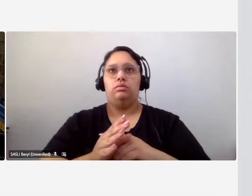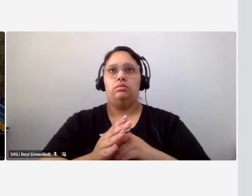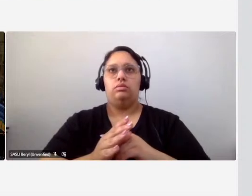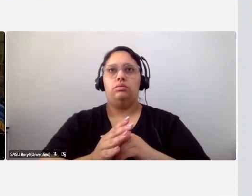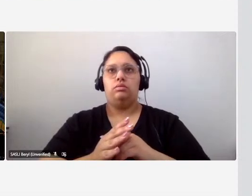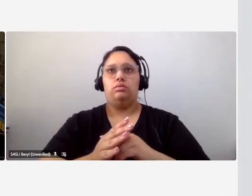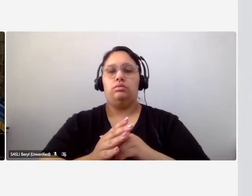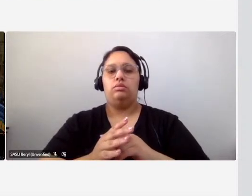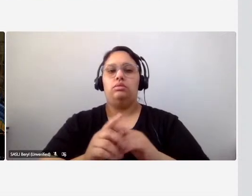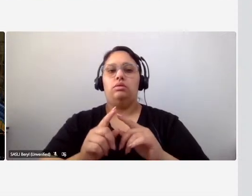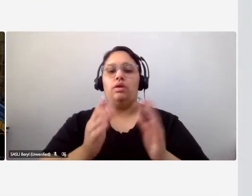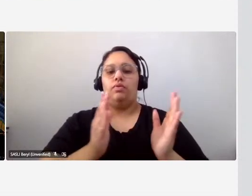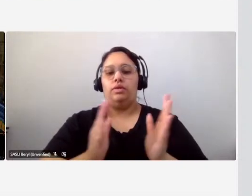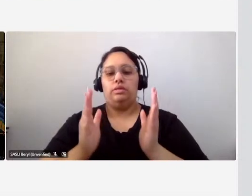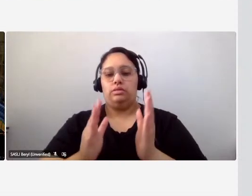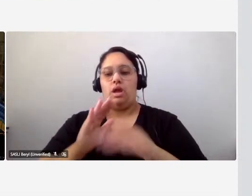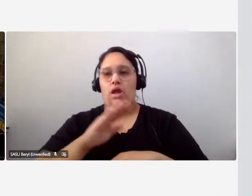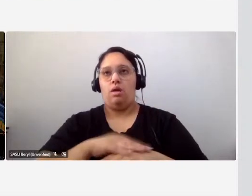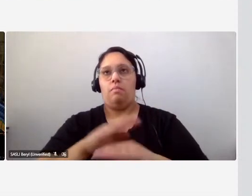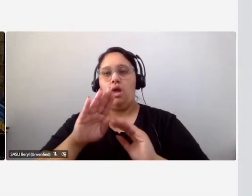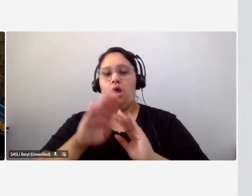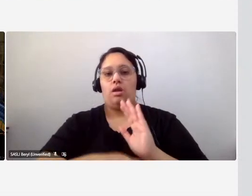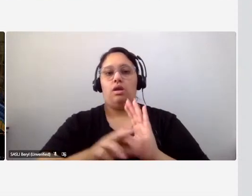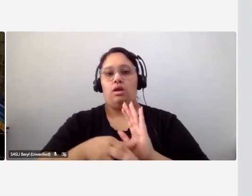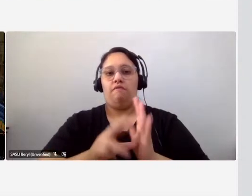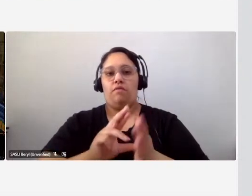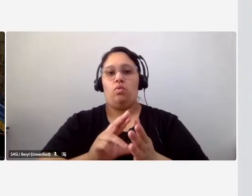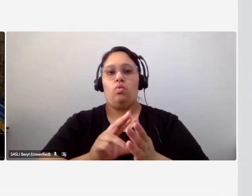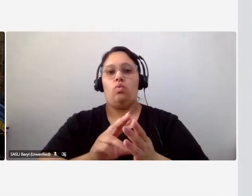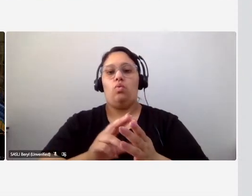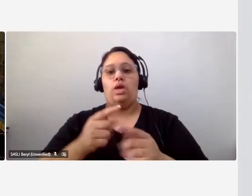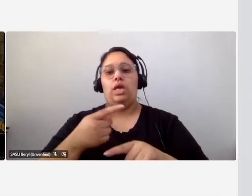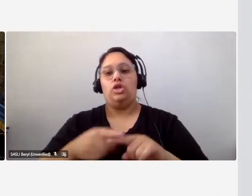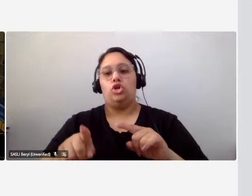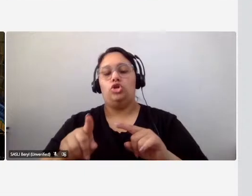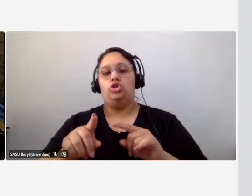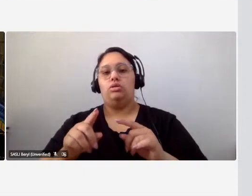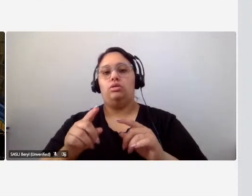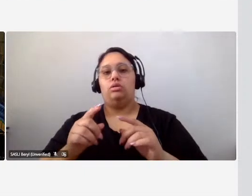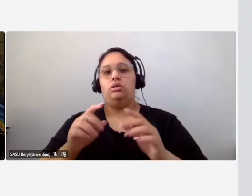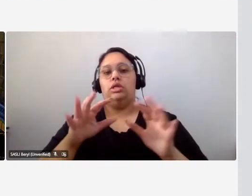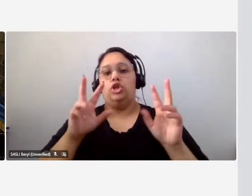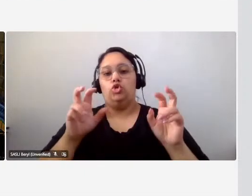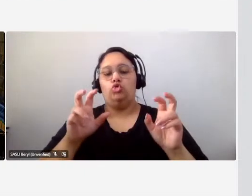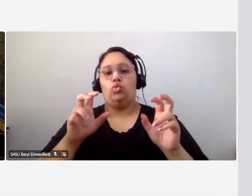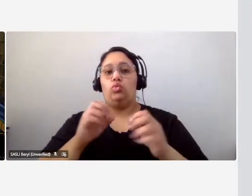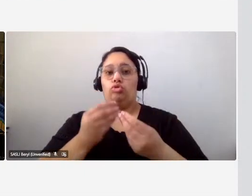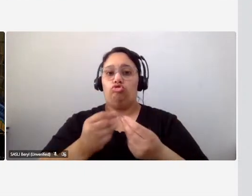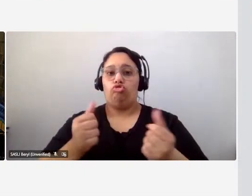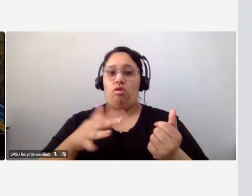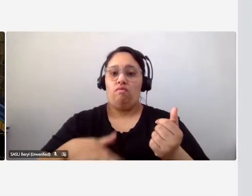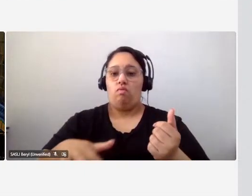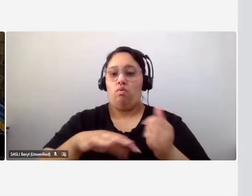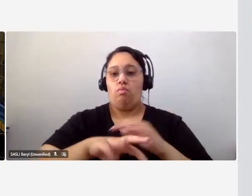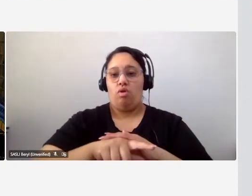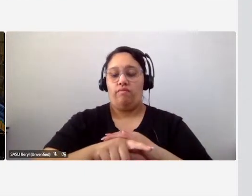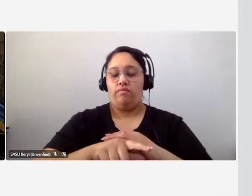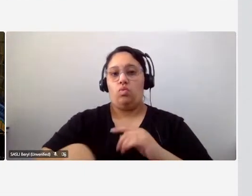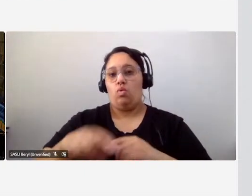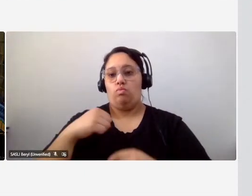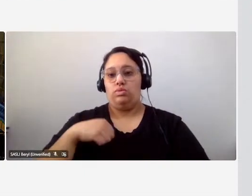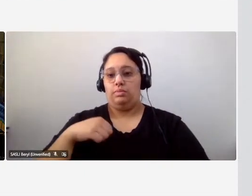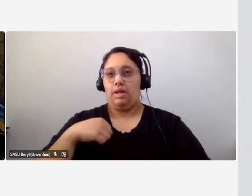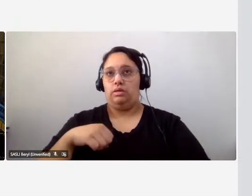in the period under review? Has the issue of initiation sites been resolved across the province or across municipalities?